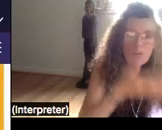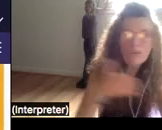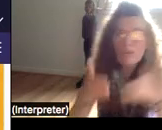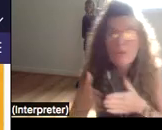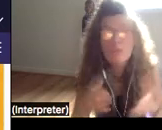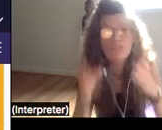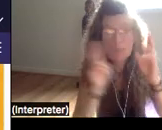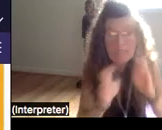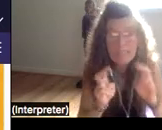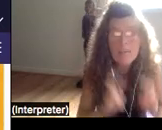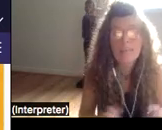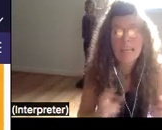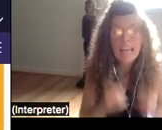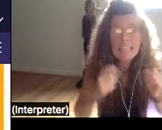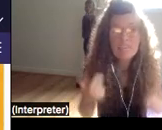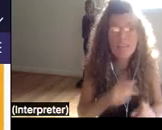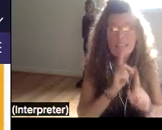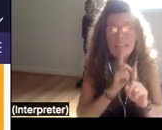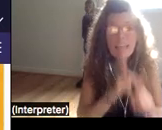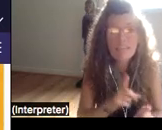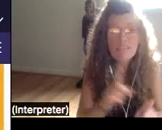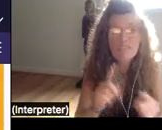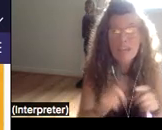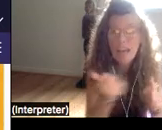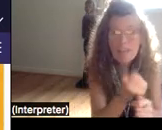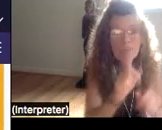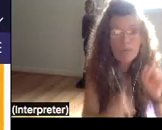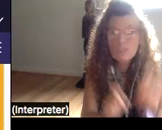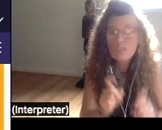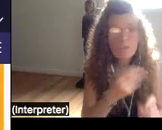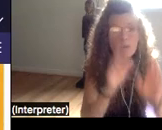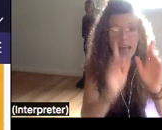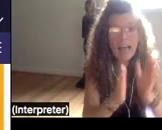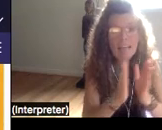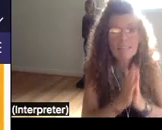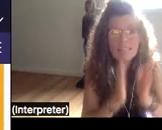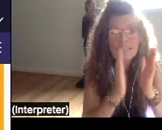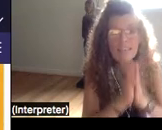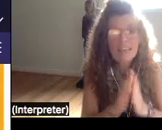dark corner we wish to examine and gives us an answer to every question